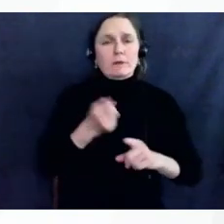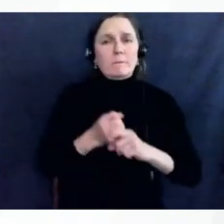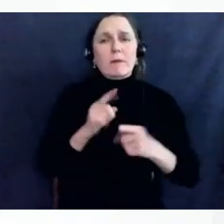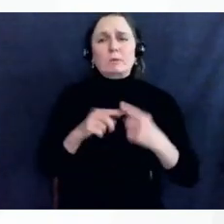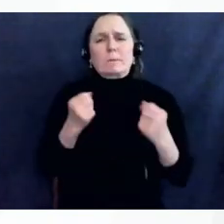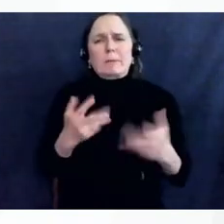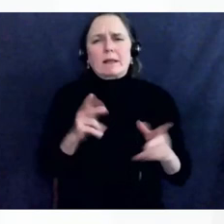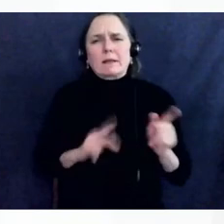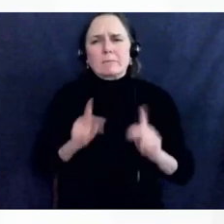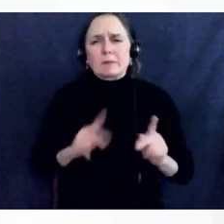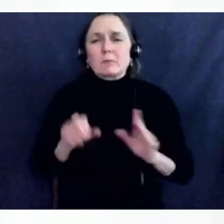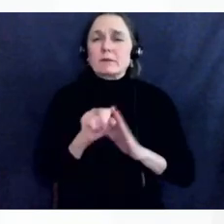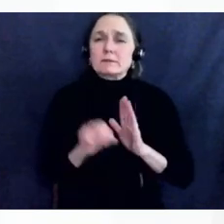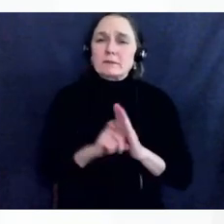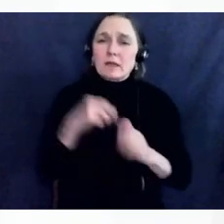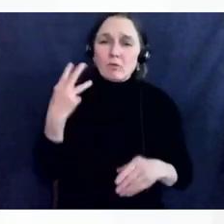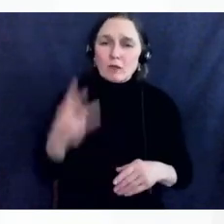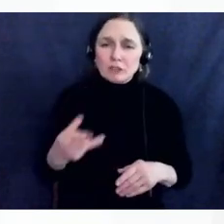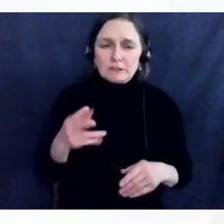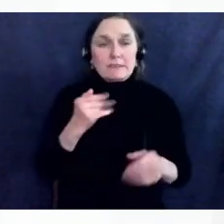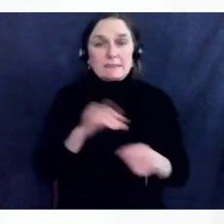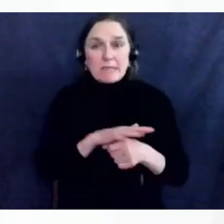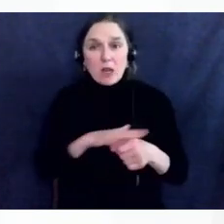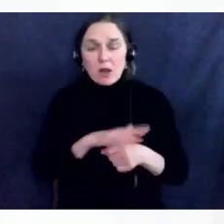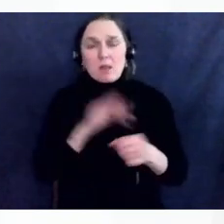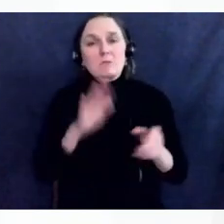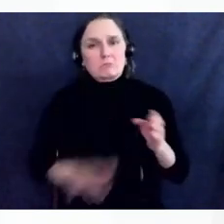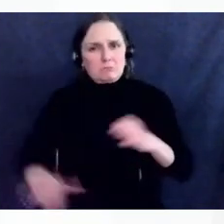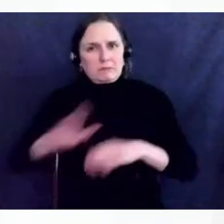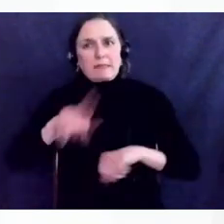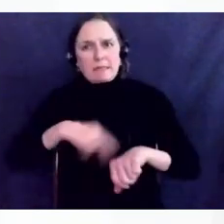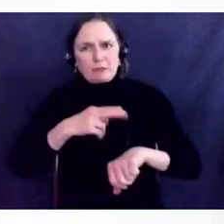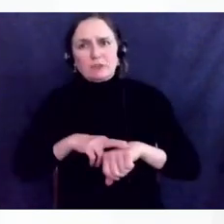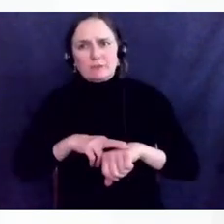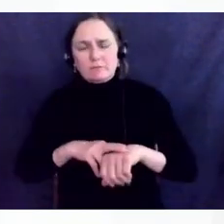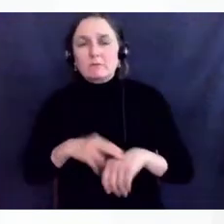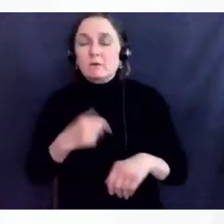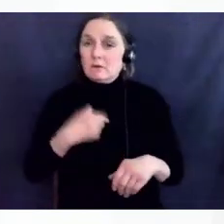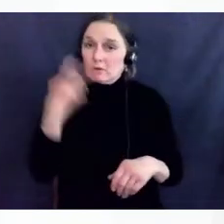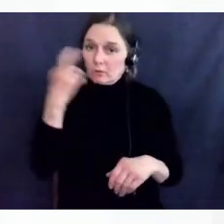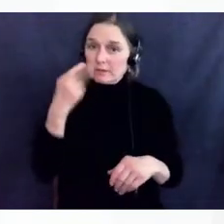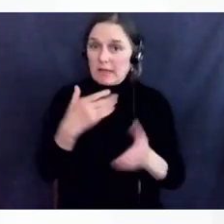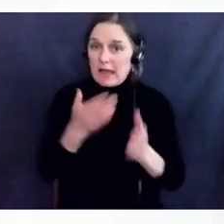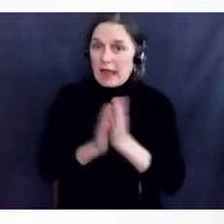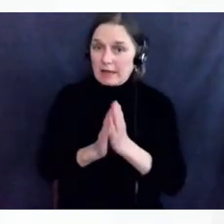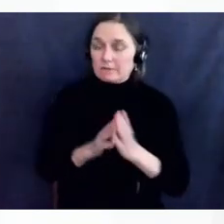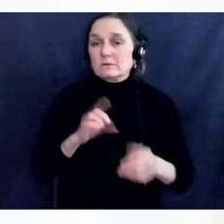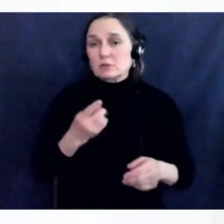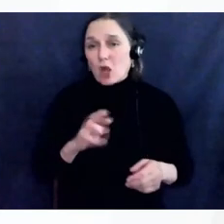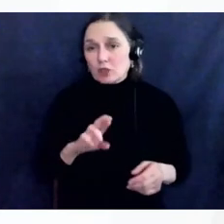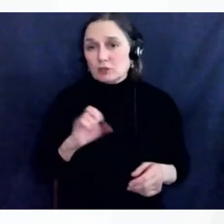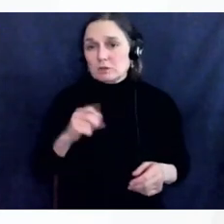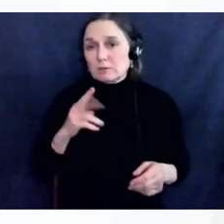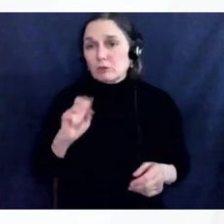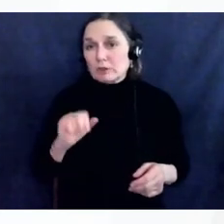I invited Dr. Sperling to present and to highlight Lawrence's work and to explore why we should revisit it